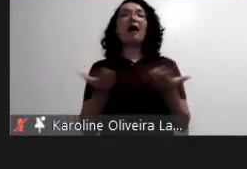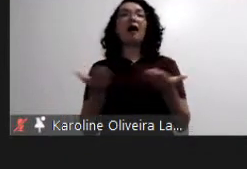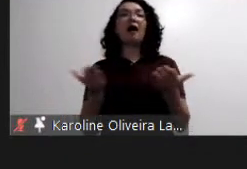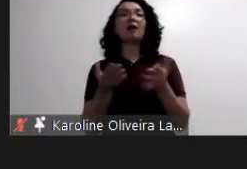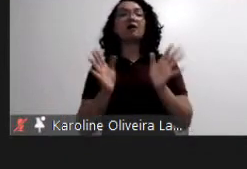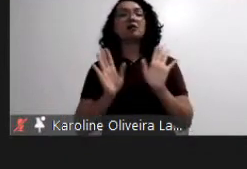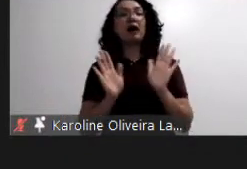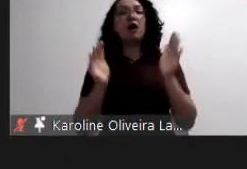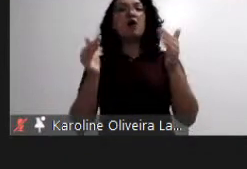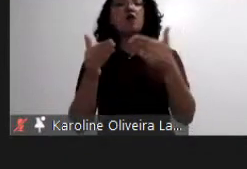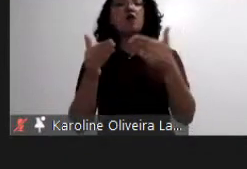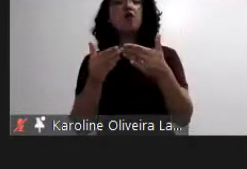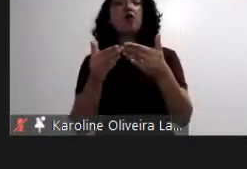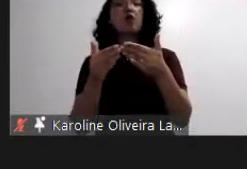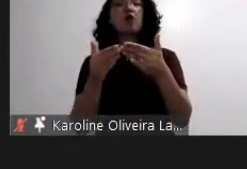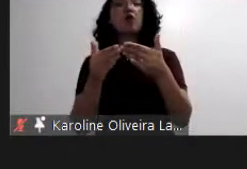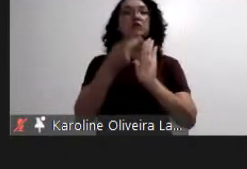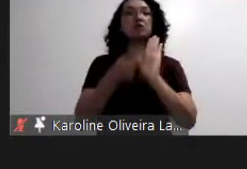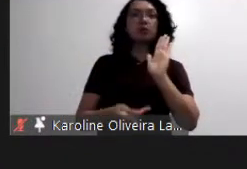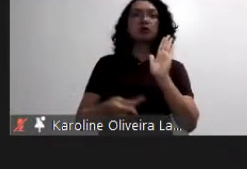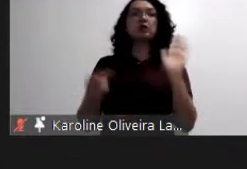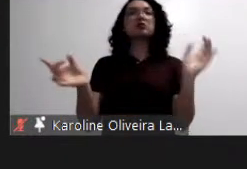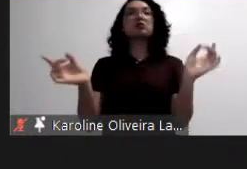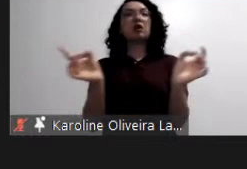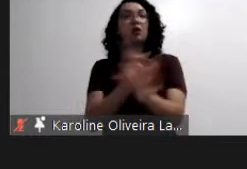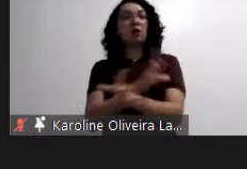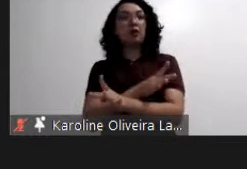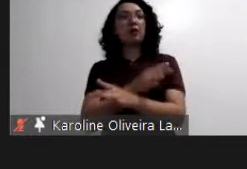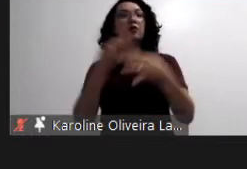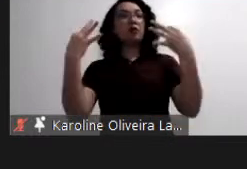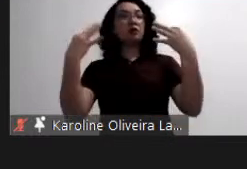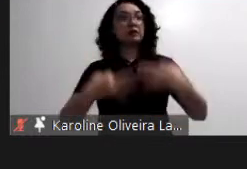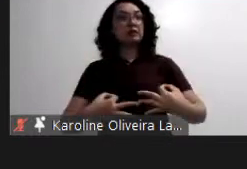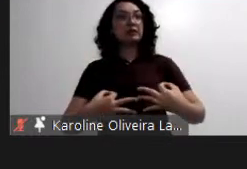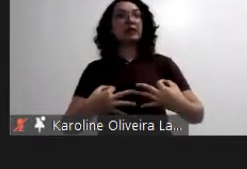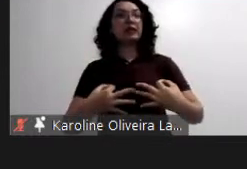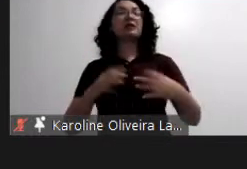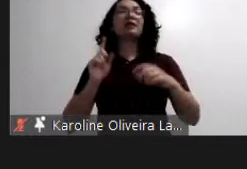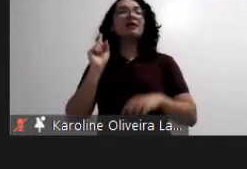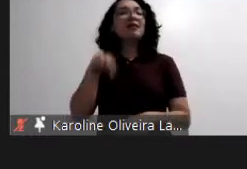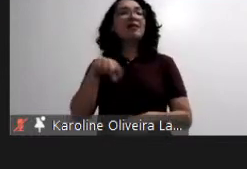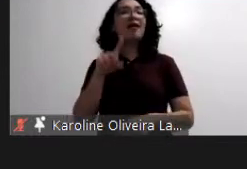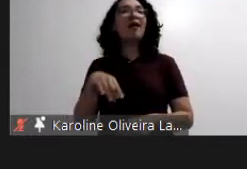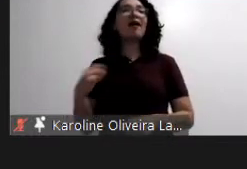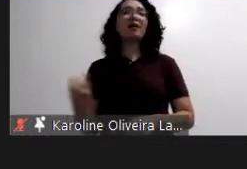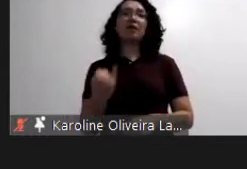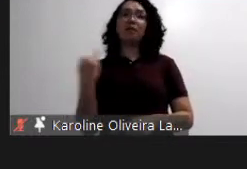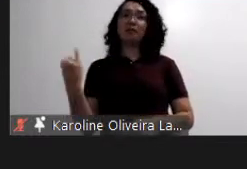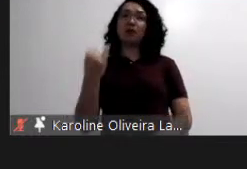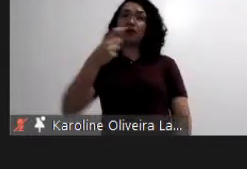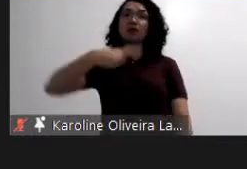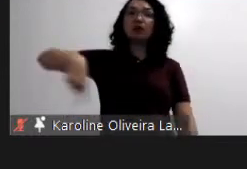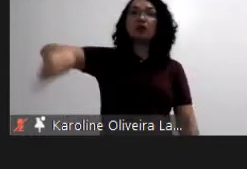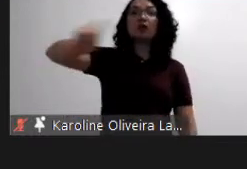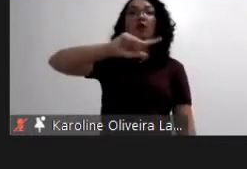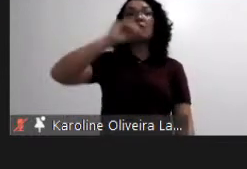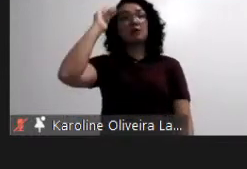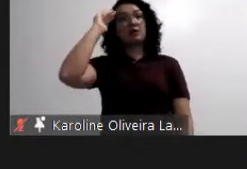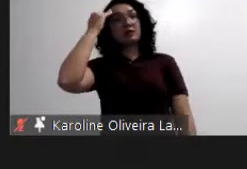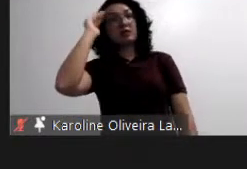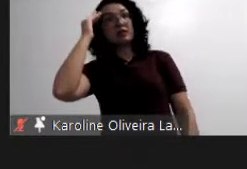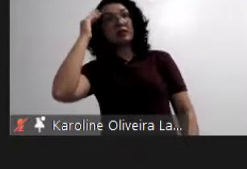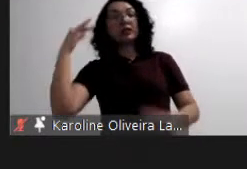to understand the spatial context, but also the political context, and then, of course, the architecture itself. The Ministry